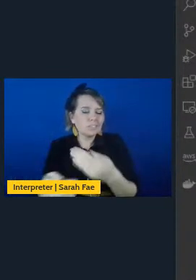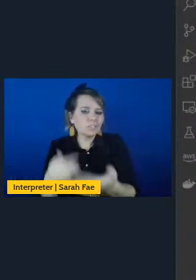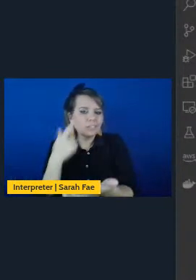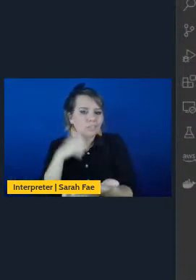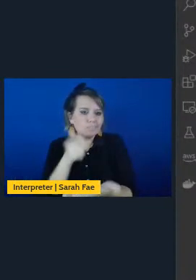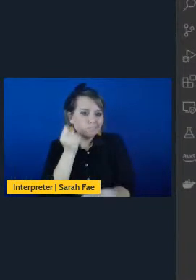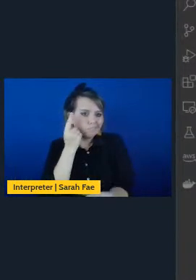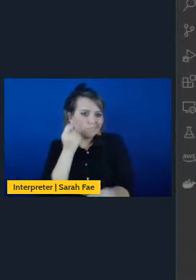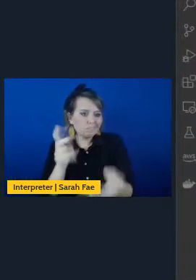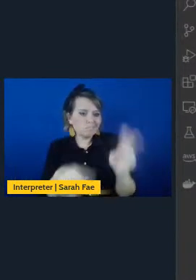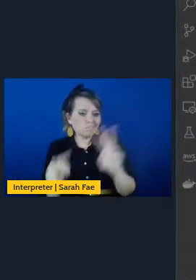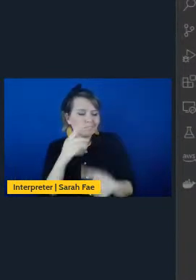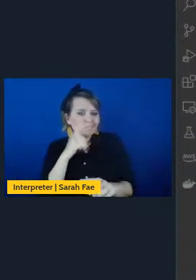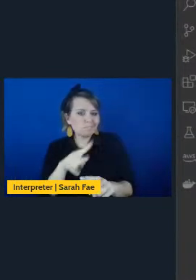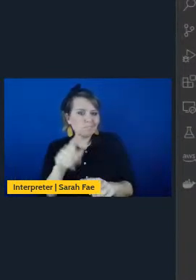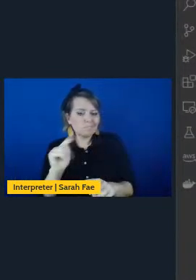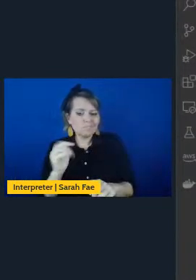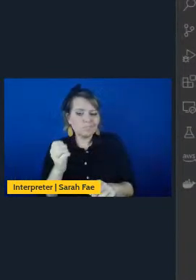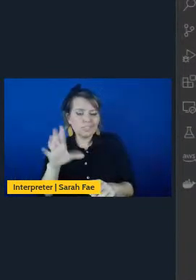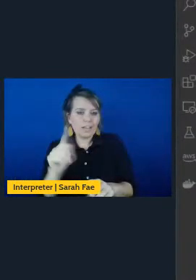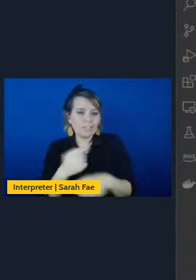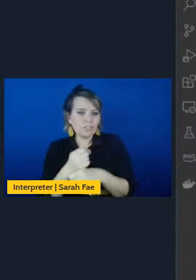understanding for the text generation as well.